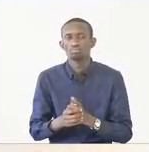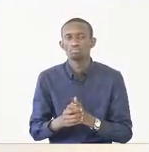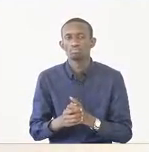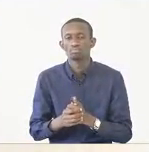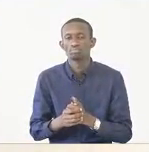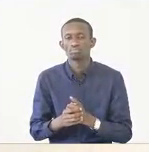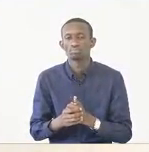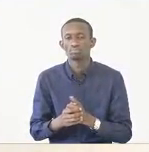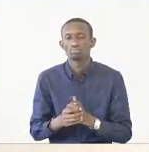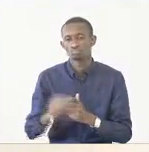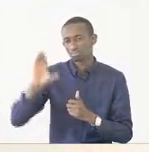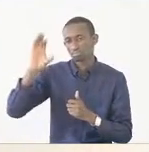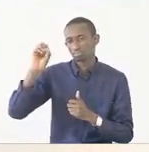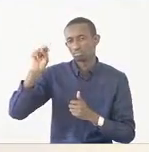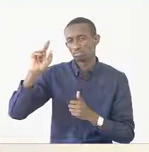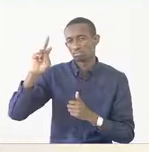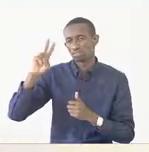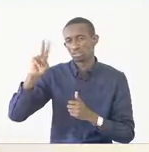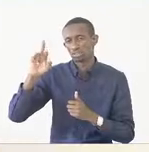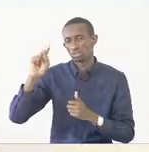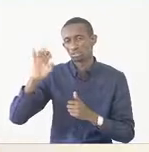conservation of